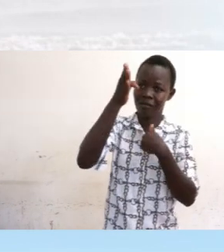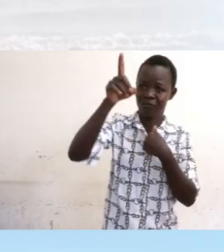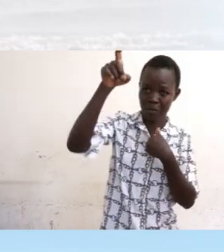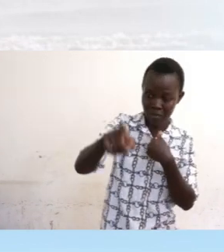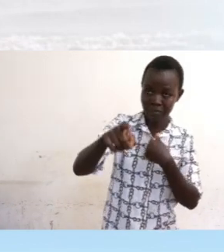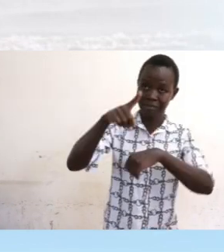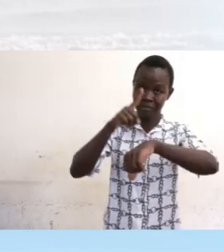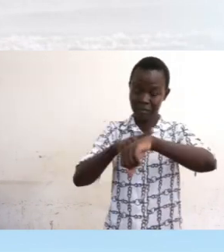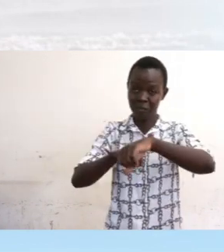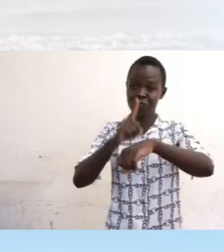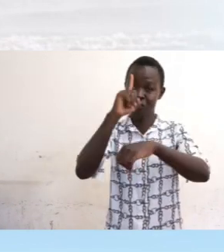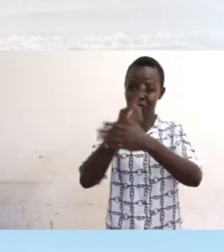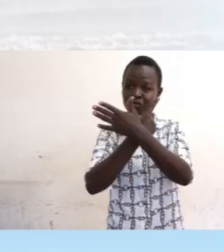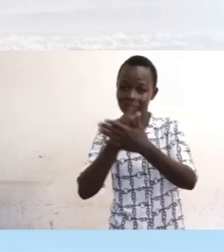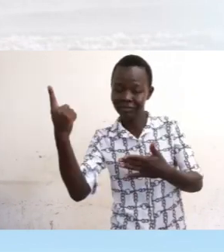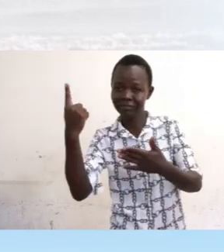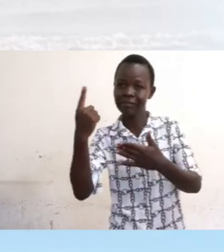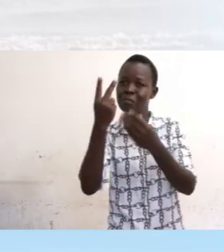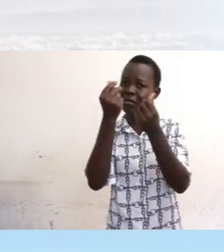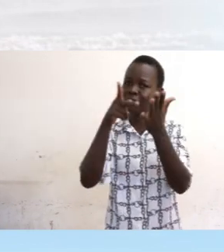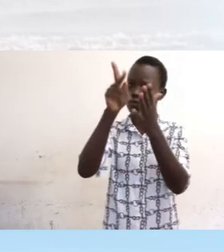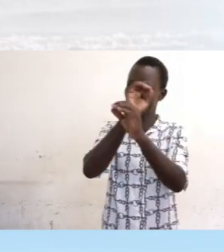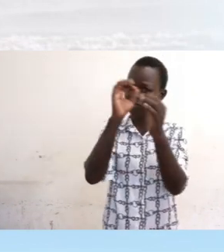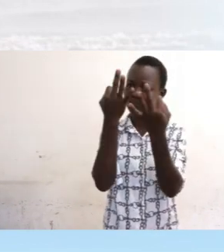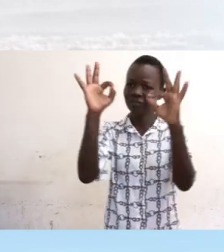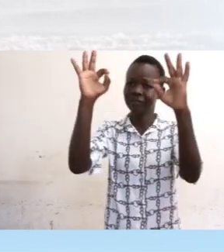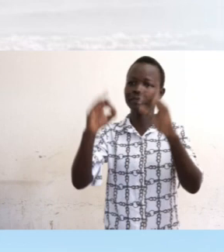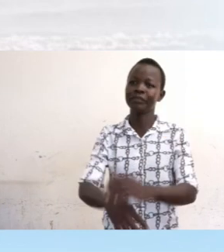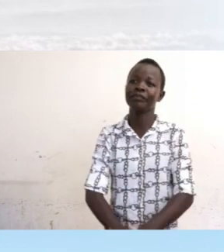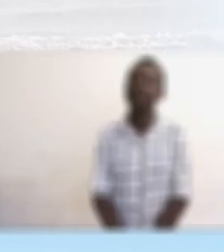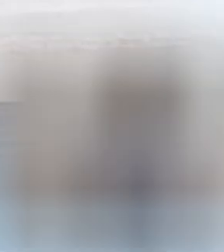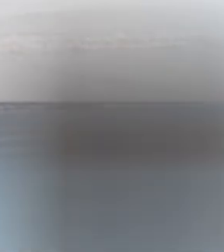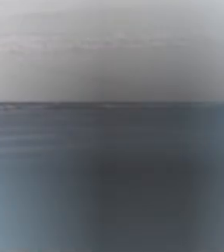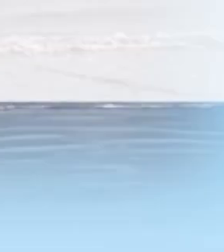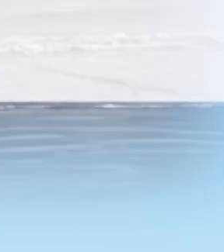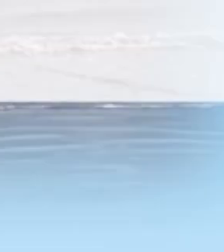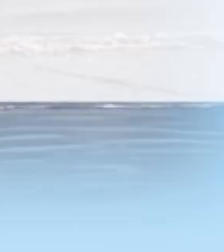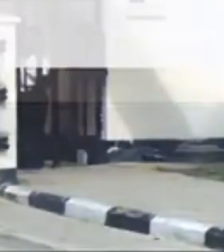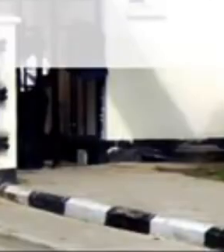charges are free and timeline is 1 week upon receipt of an agreed research contract agreement.